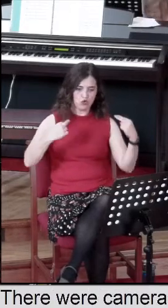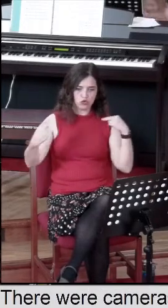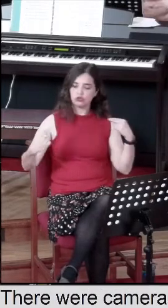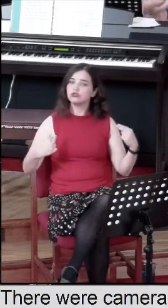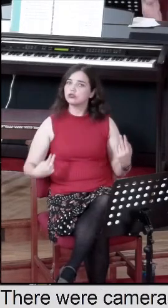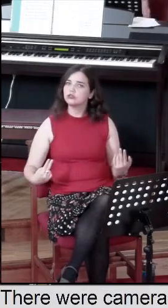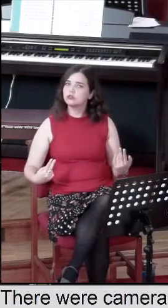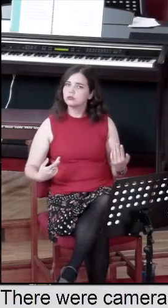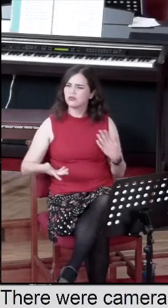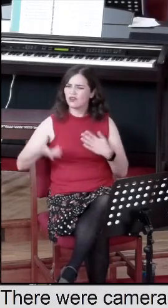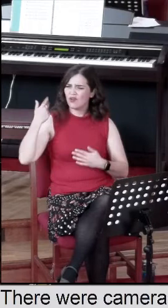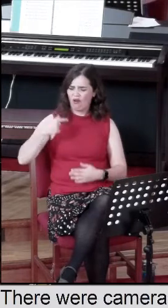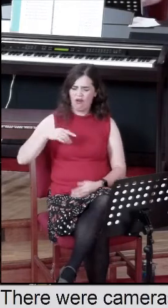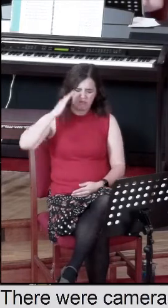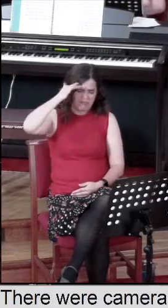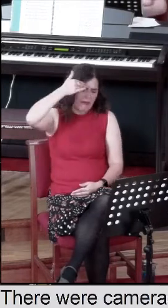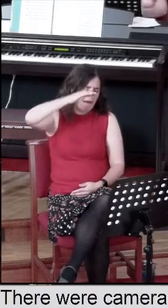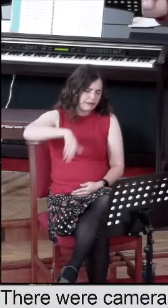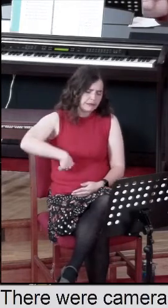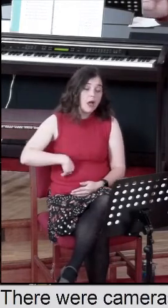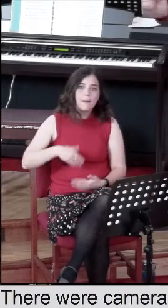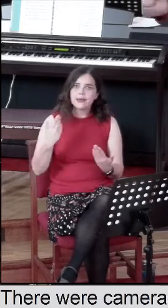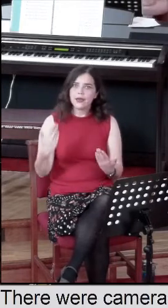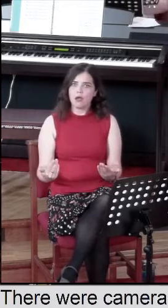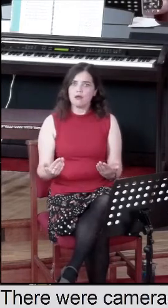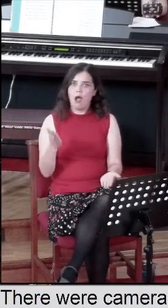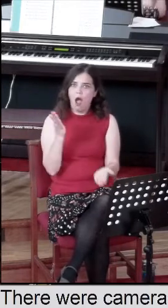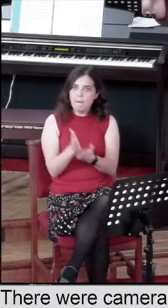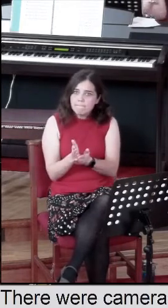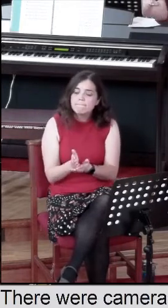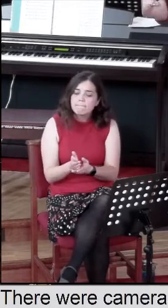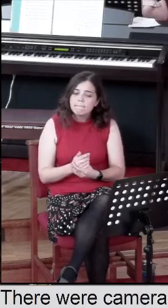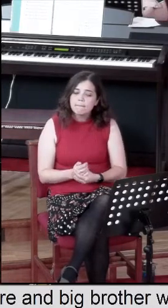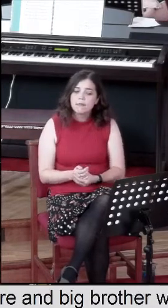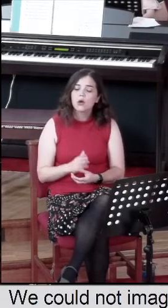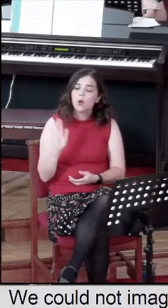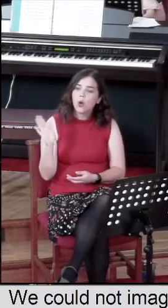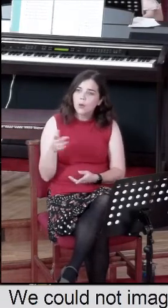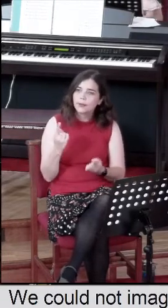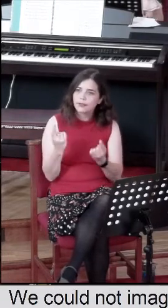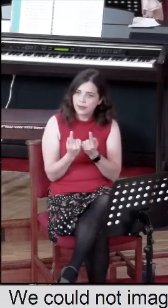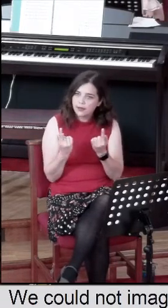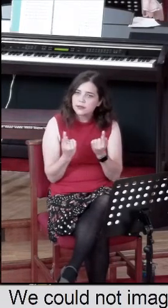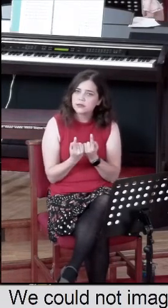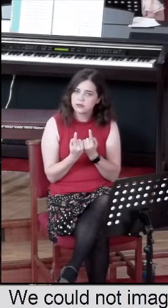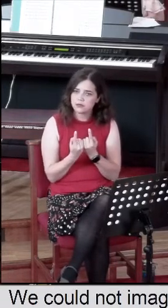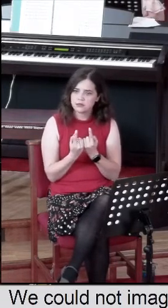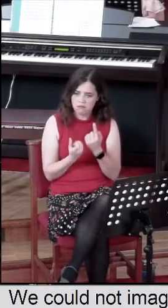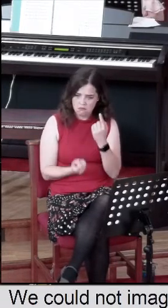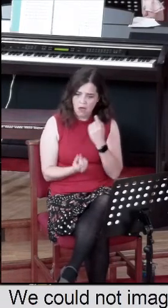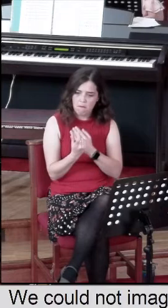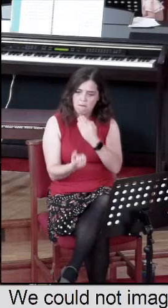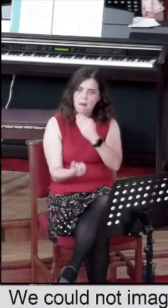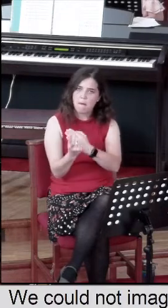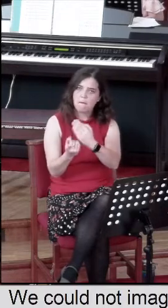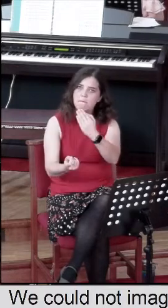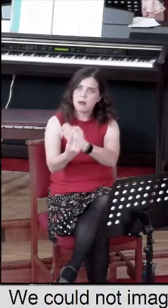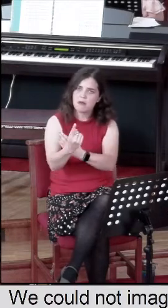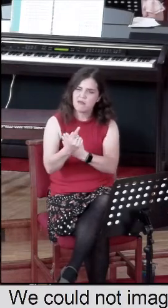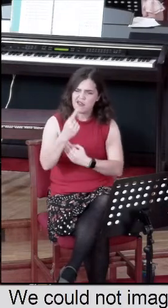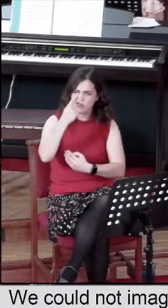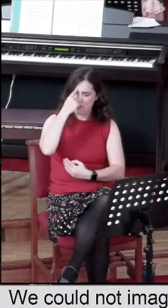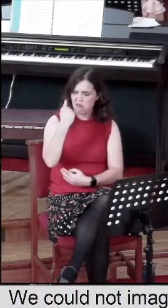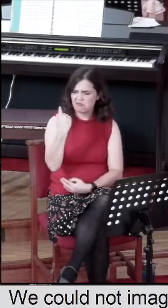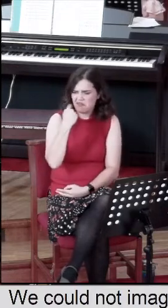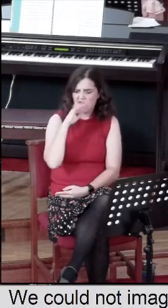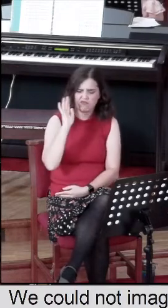idle tale then, it's not such an idle tale now. All these things that have come to pass, but at the time we